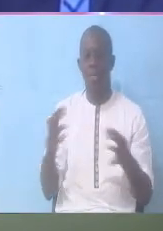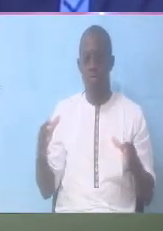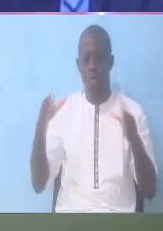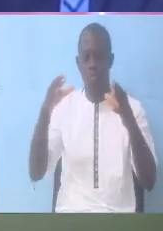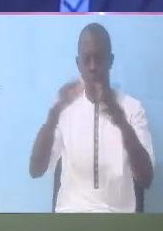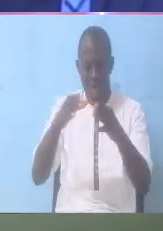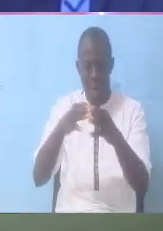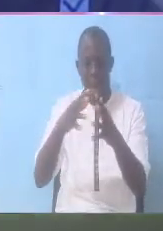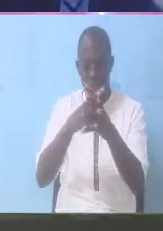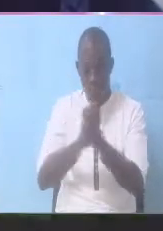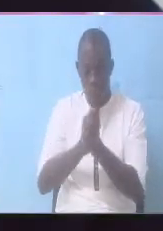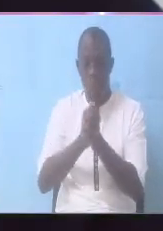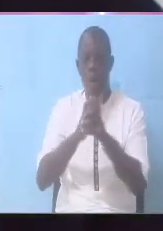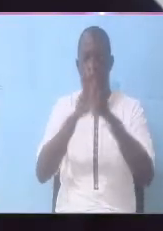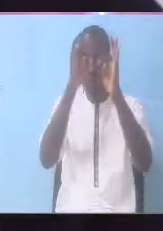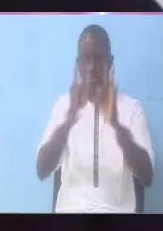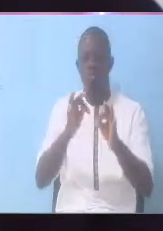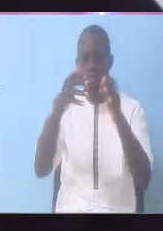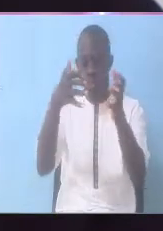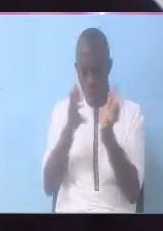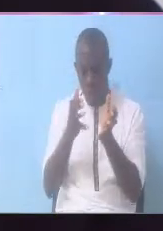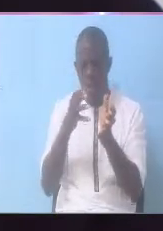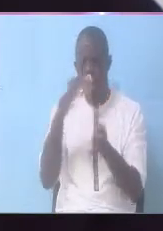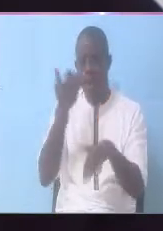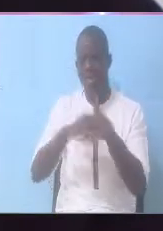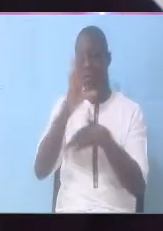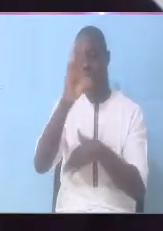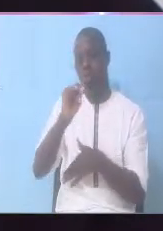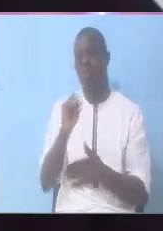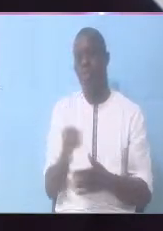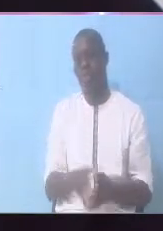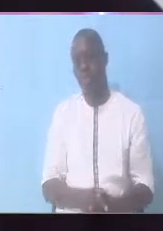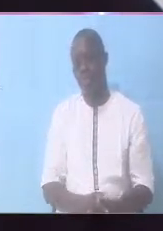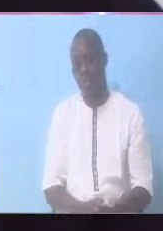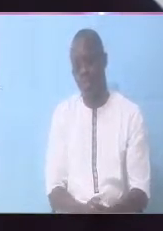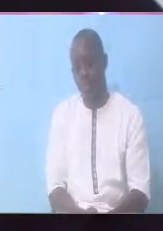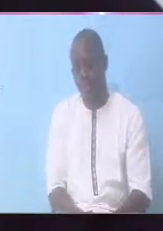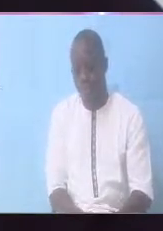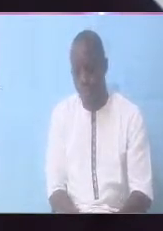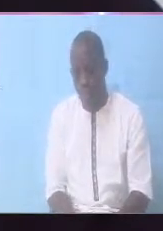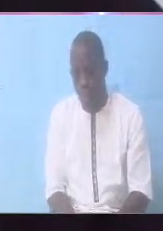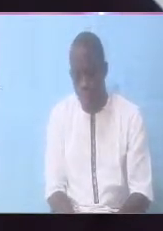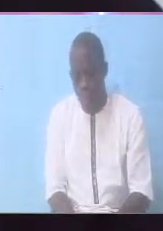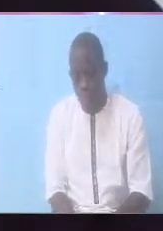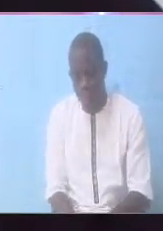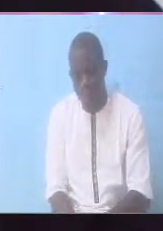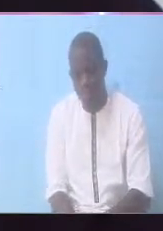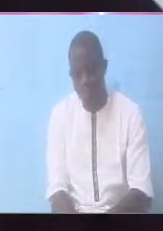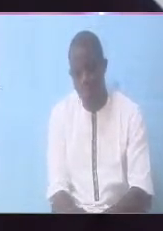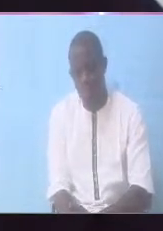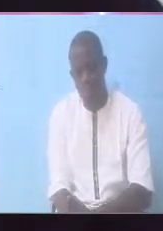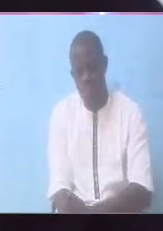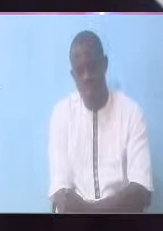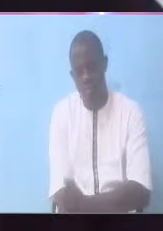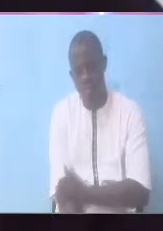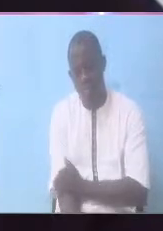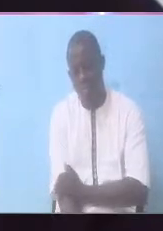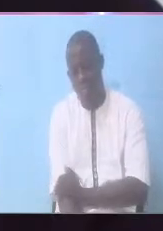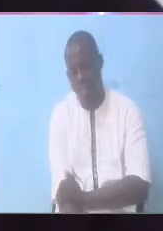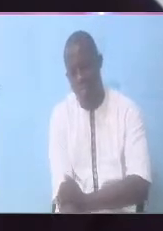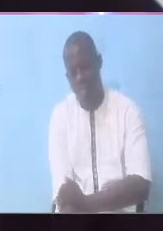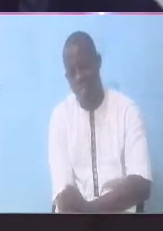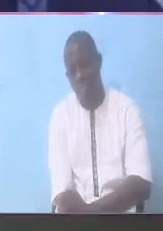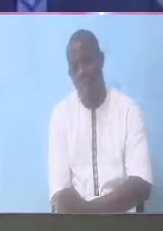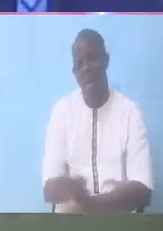Opposition molu menu fanalu tolu fota jey pour wolu nene kana nyomoy ka kafu nyoma pour isilo ka fero ke pour kate